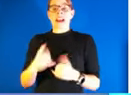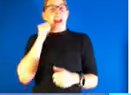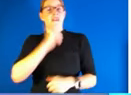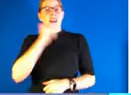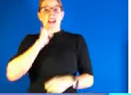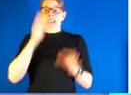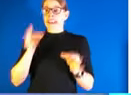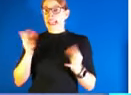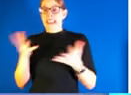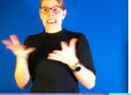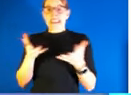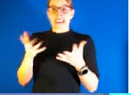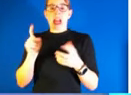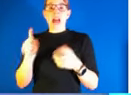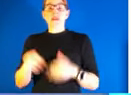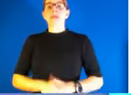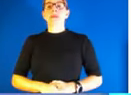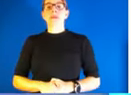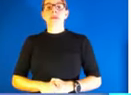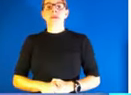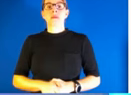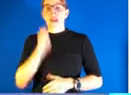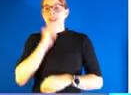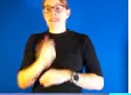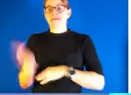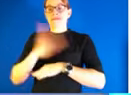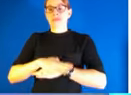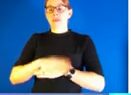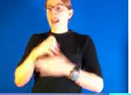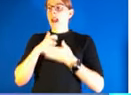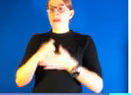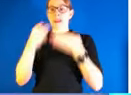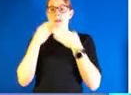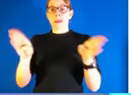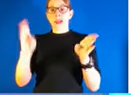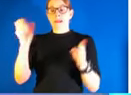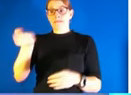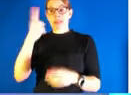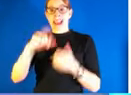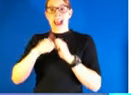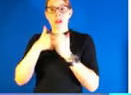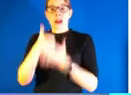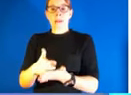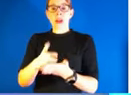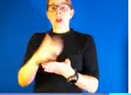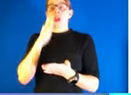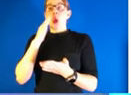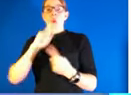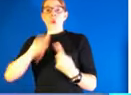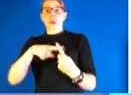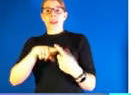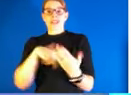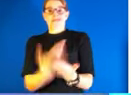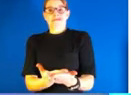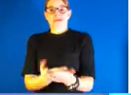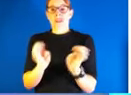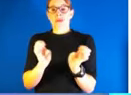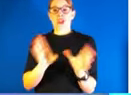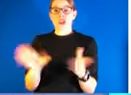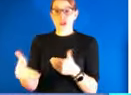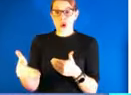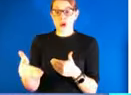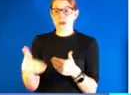know. All right. So we're going to help the public understand how they can help, which is to help know when to go to the emergency room, when not to, and maybe how